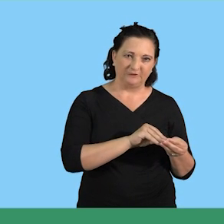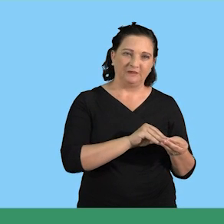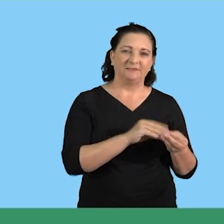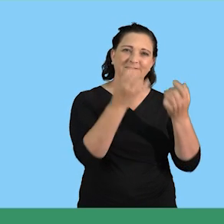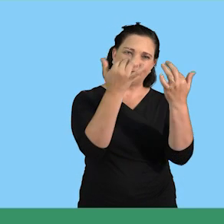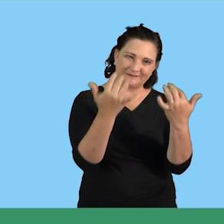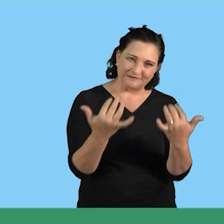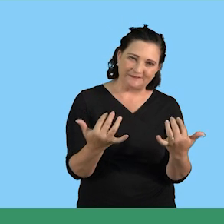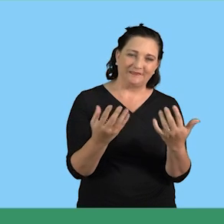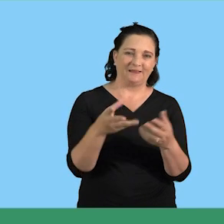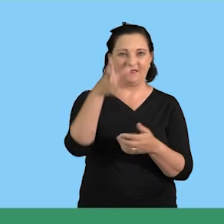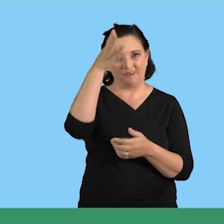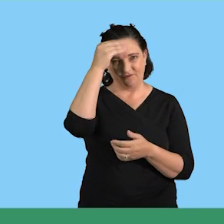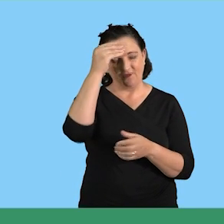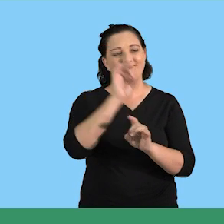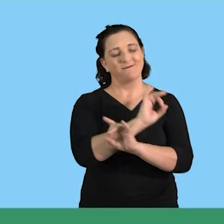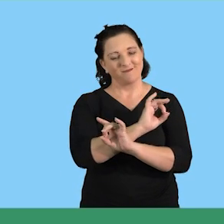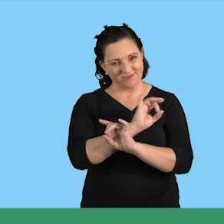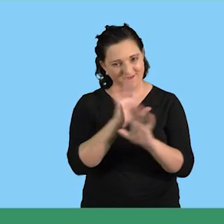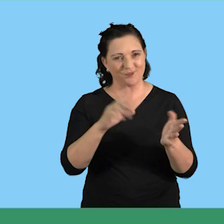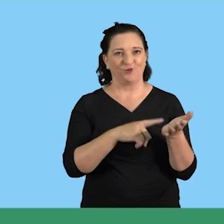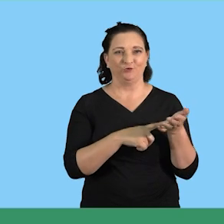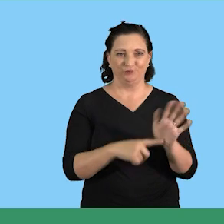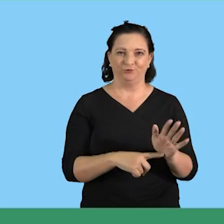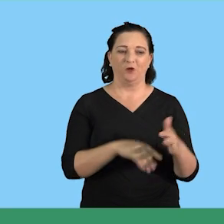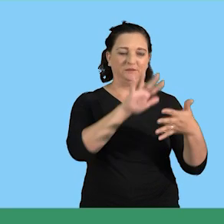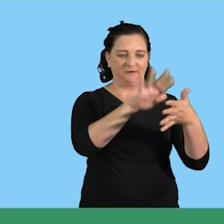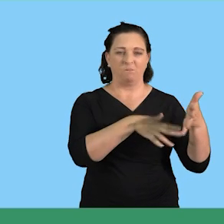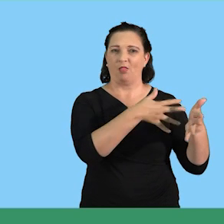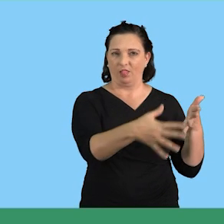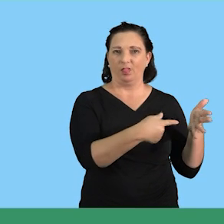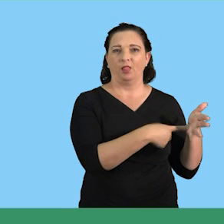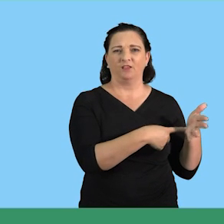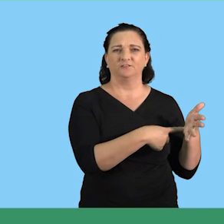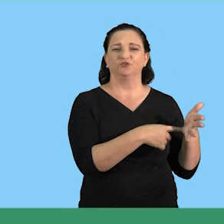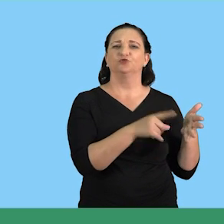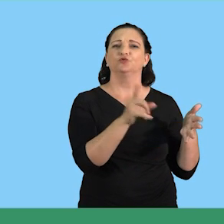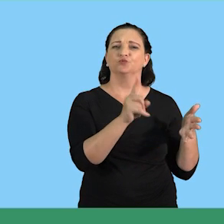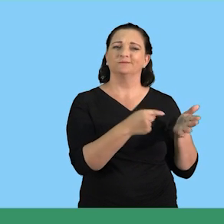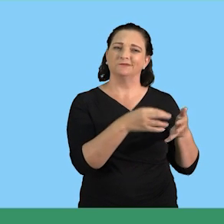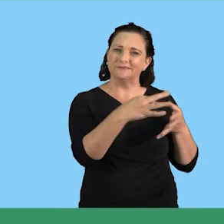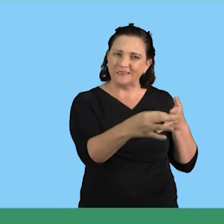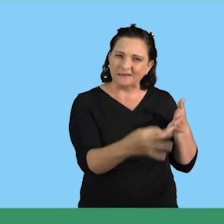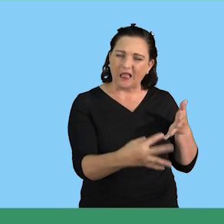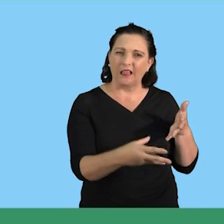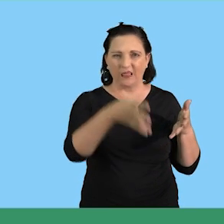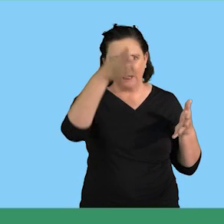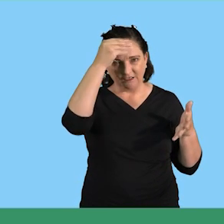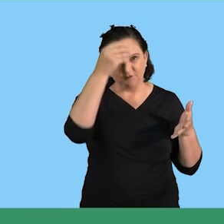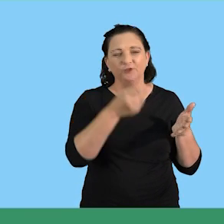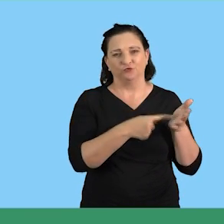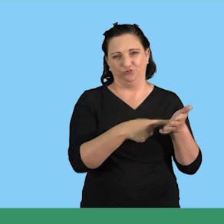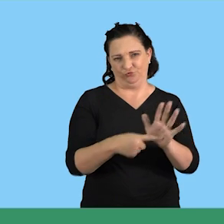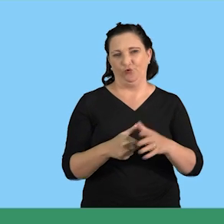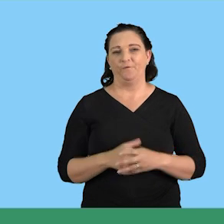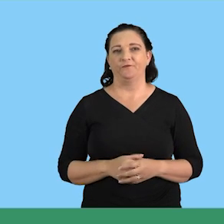showing statistical information clearly. Tables present detailed information. Tables, you are